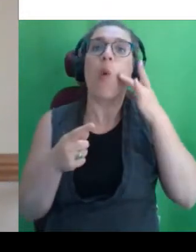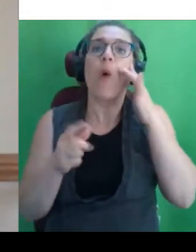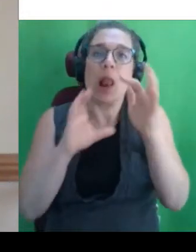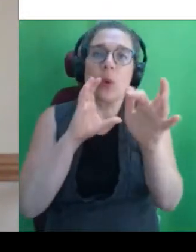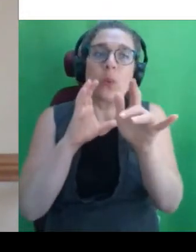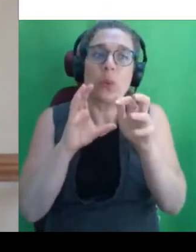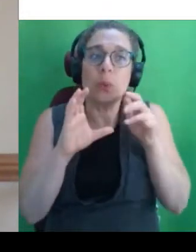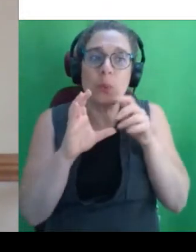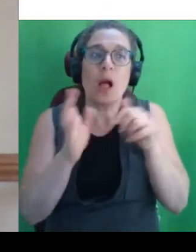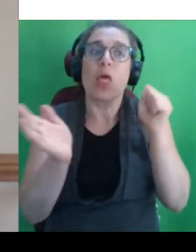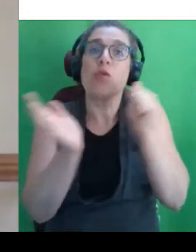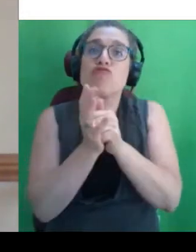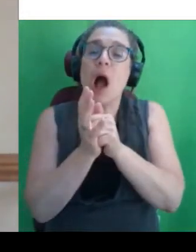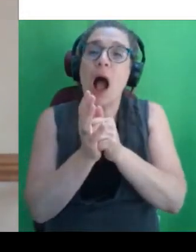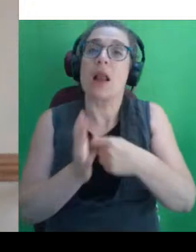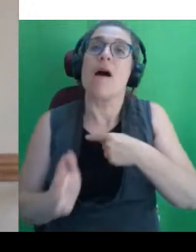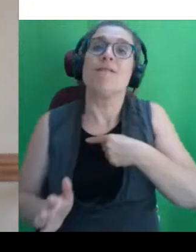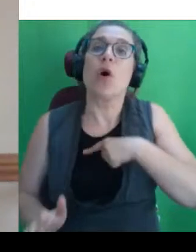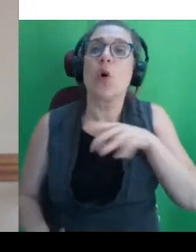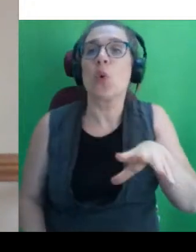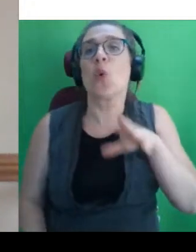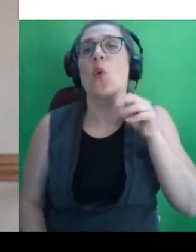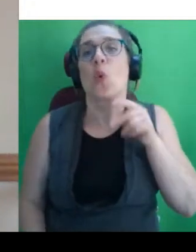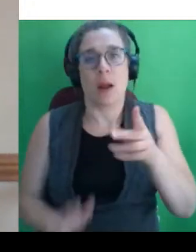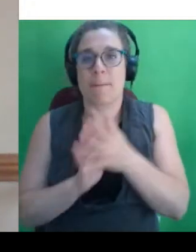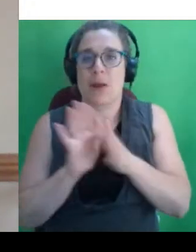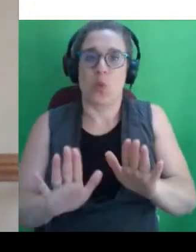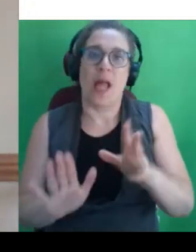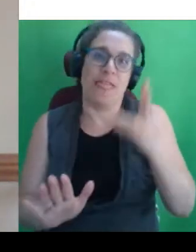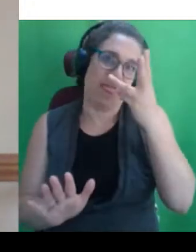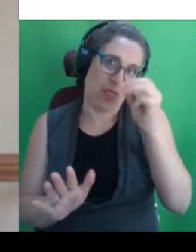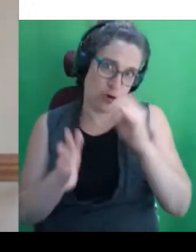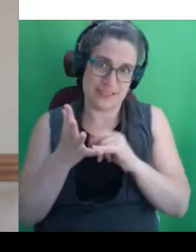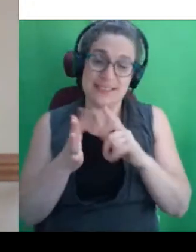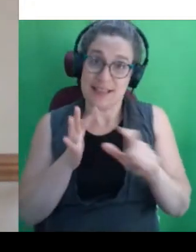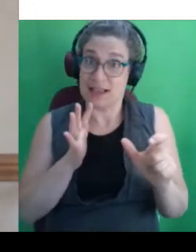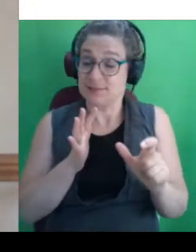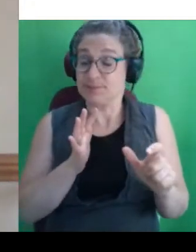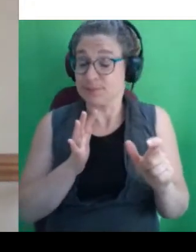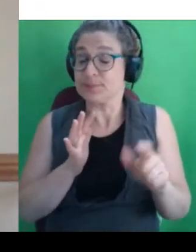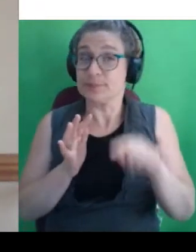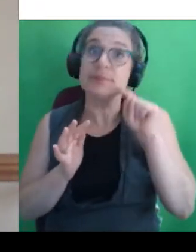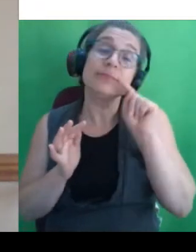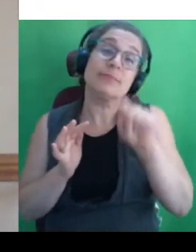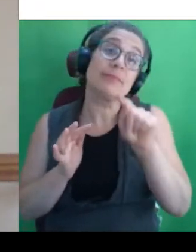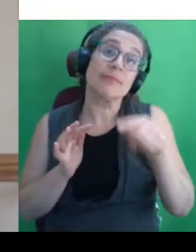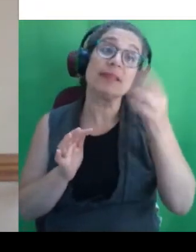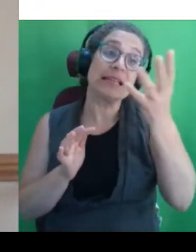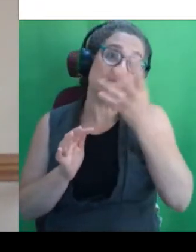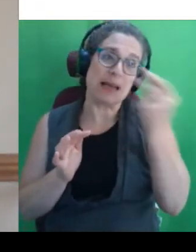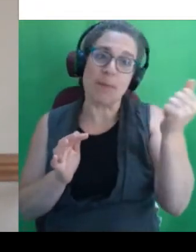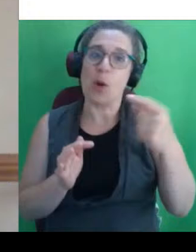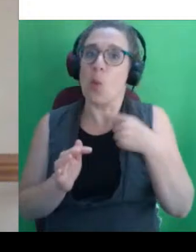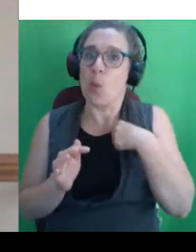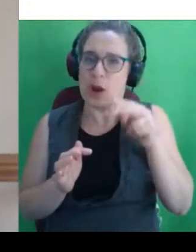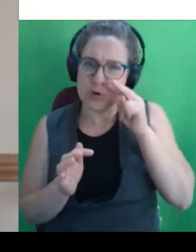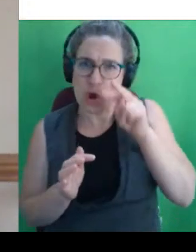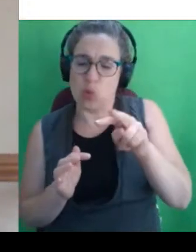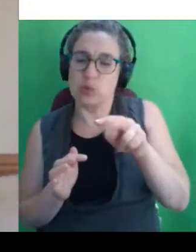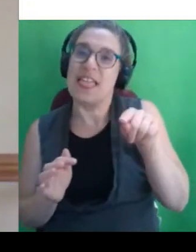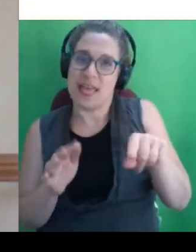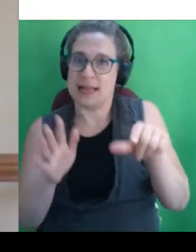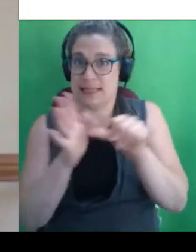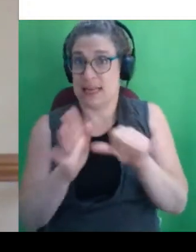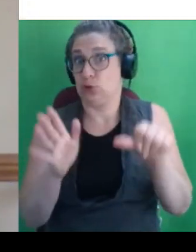inhalation, and that takes 30 seconds. And that is something that we often pick up as an issue